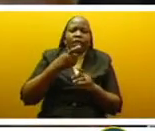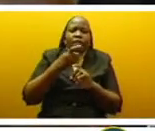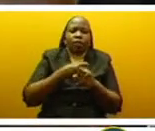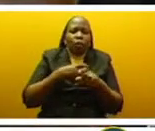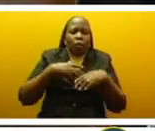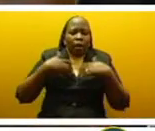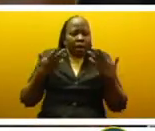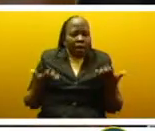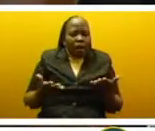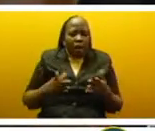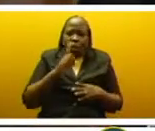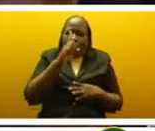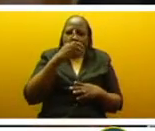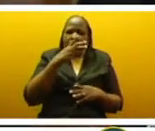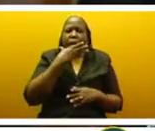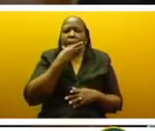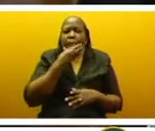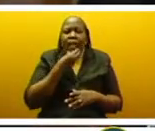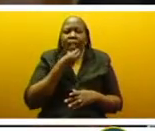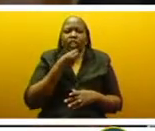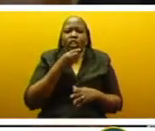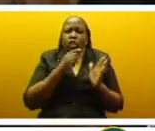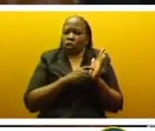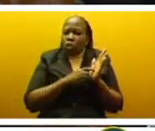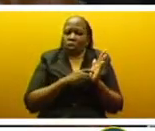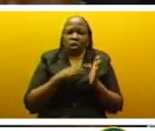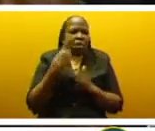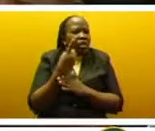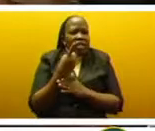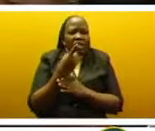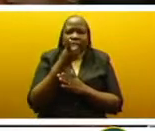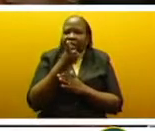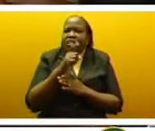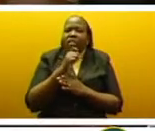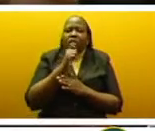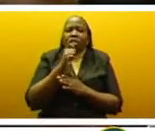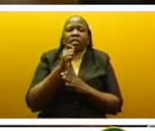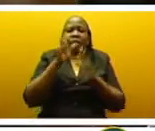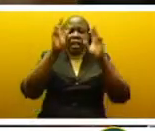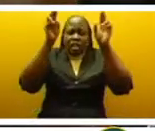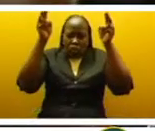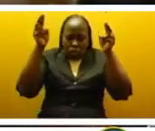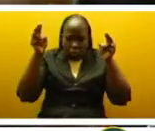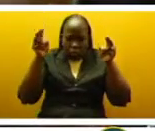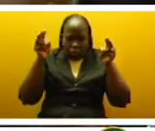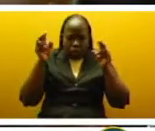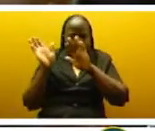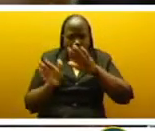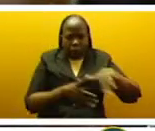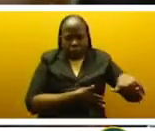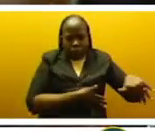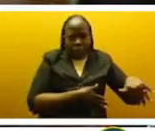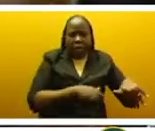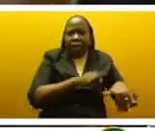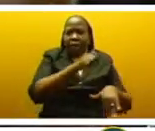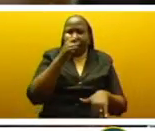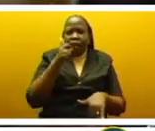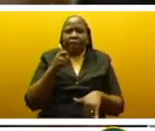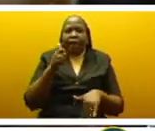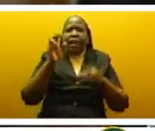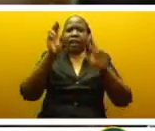show? Surely that cannot be the issue. The other issue that the Chief Justice asked